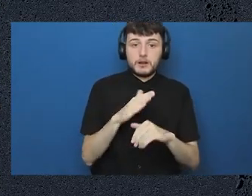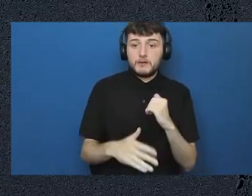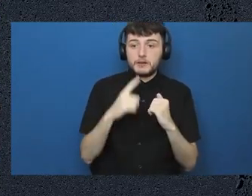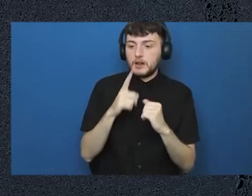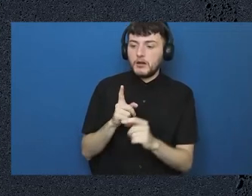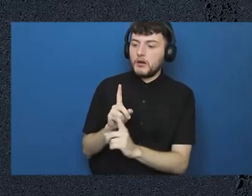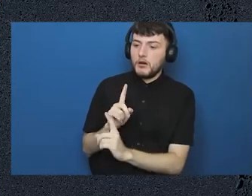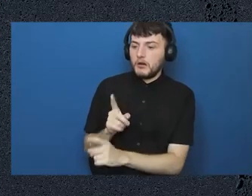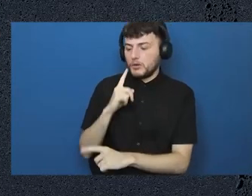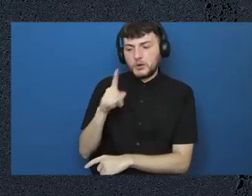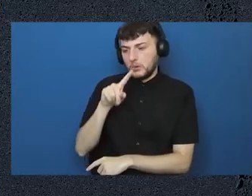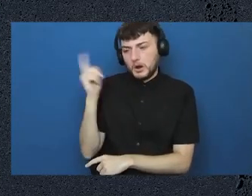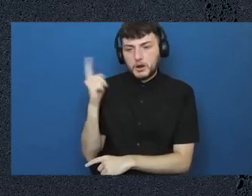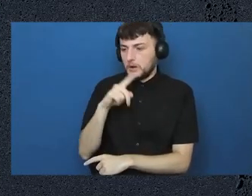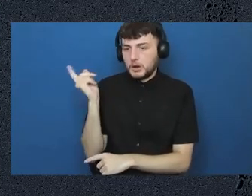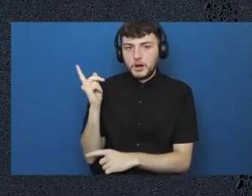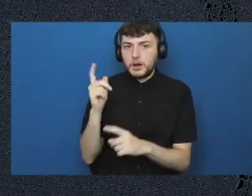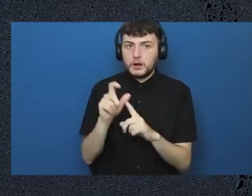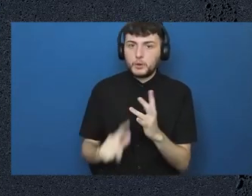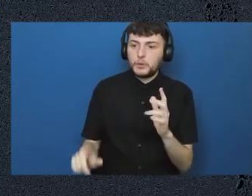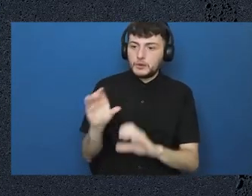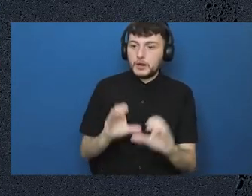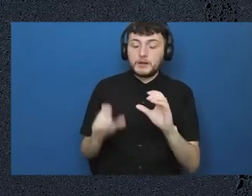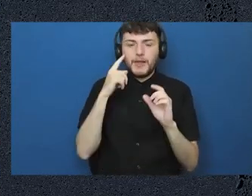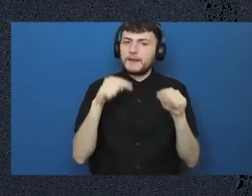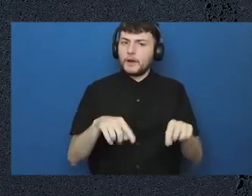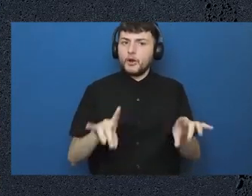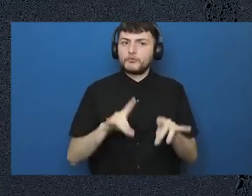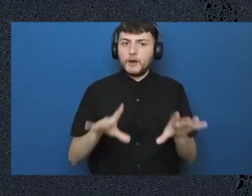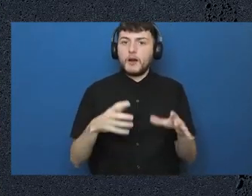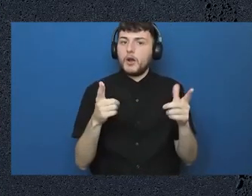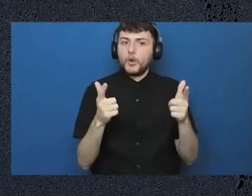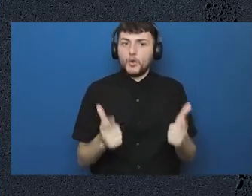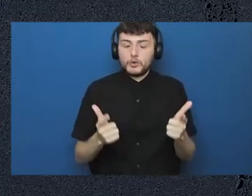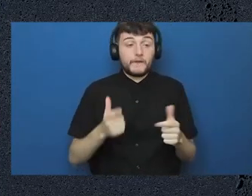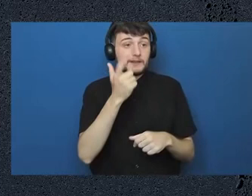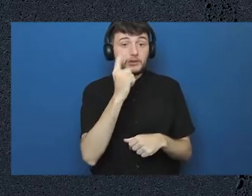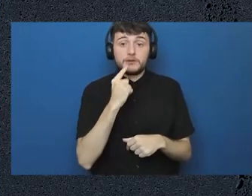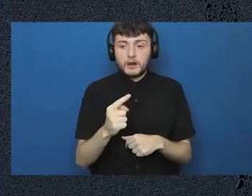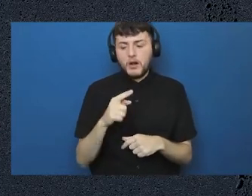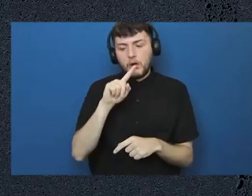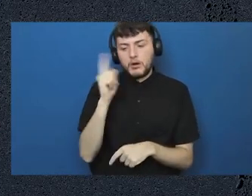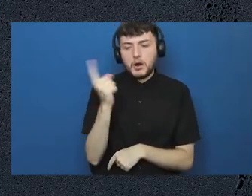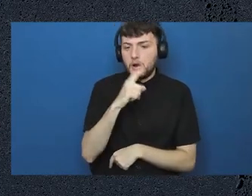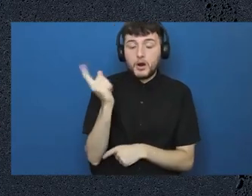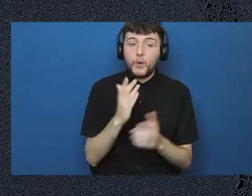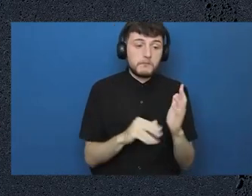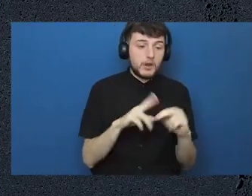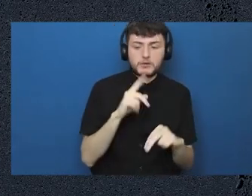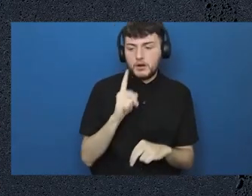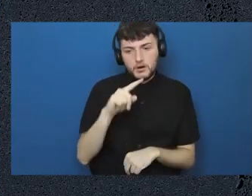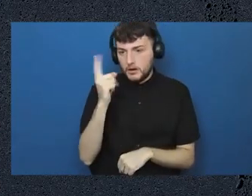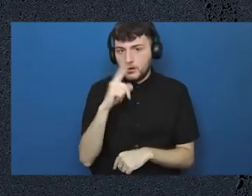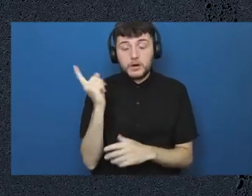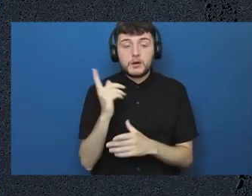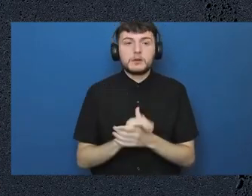that conversation where parents or teachers or careers advisors or people you interact with at different points keep telling you, oh, if it's